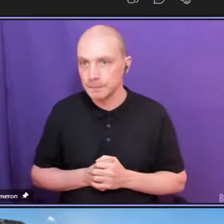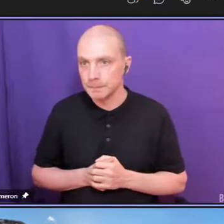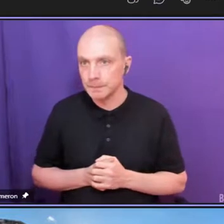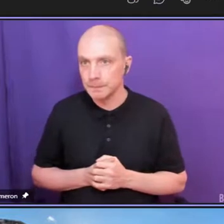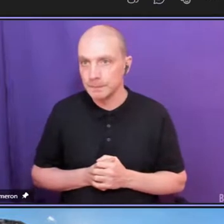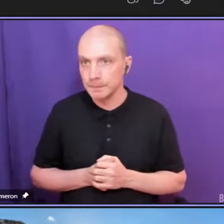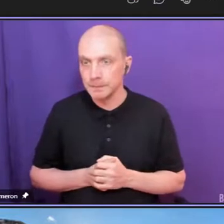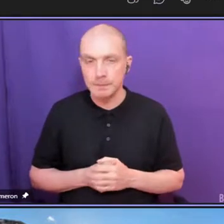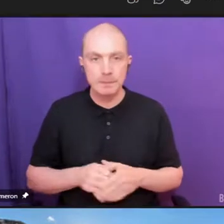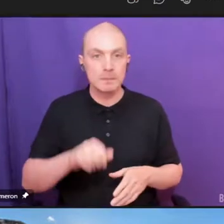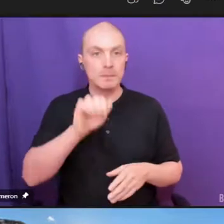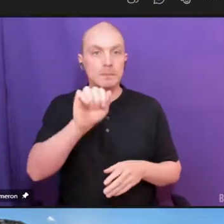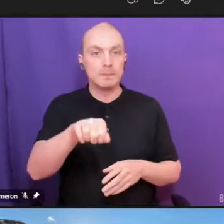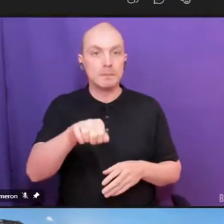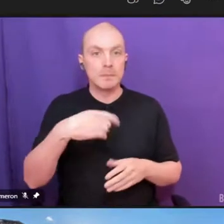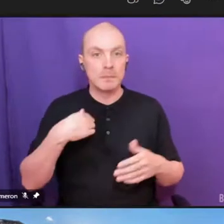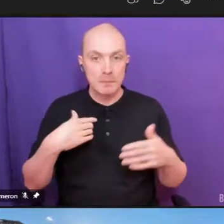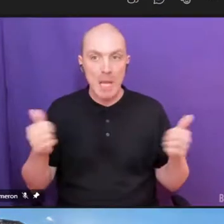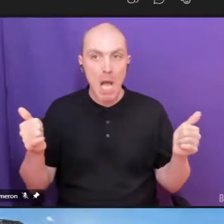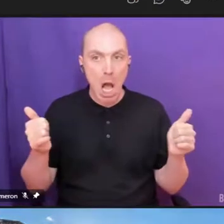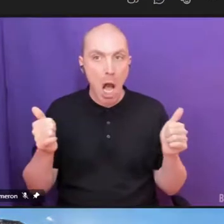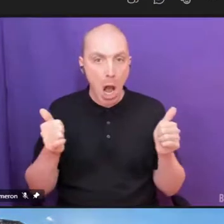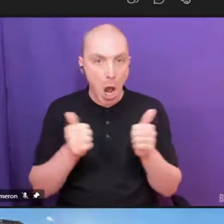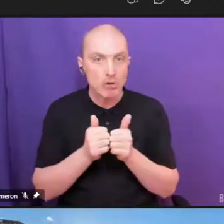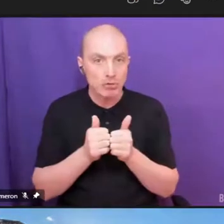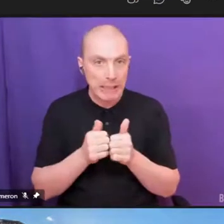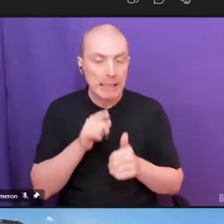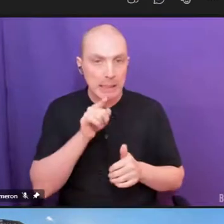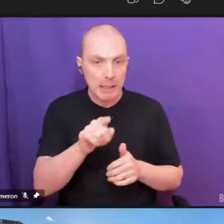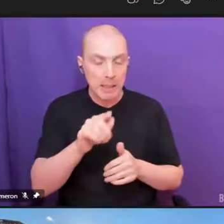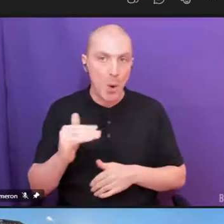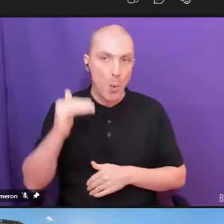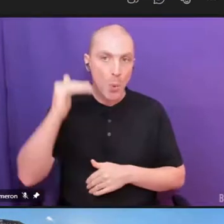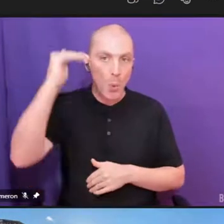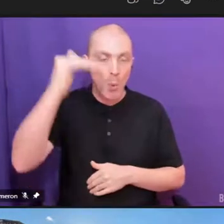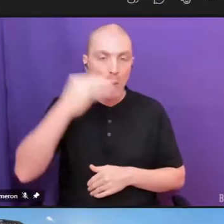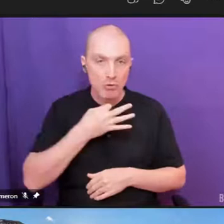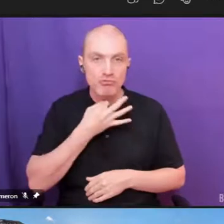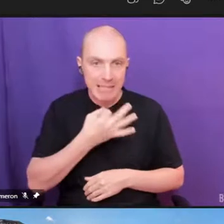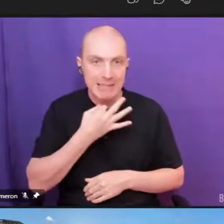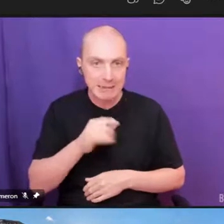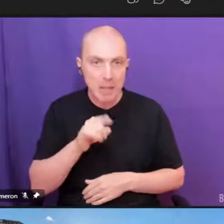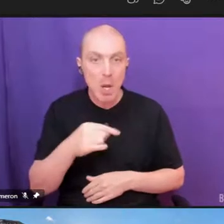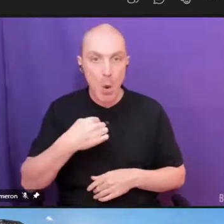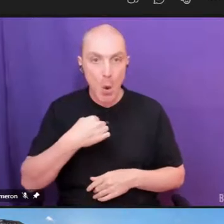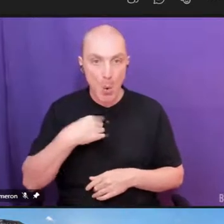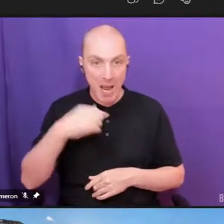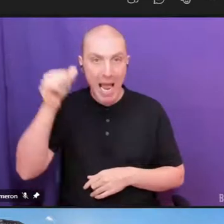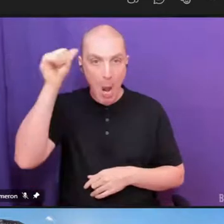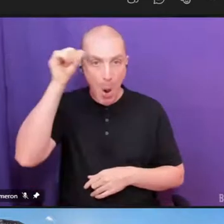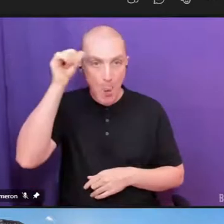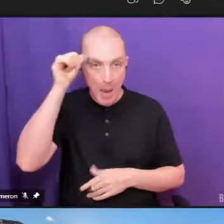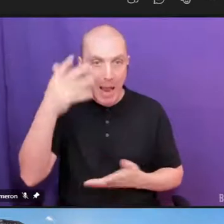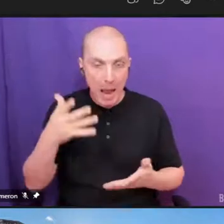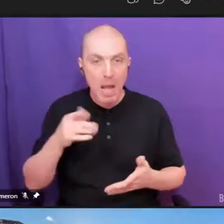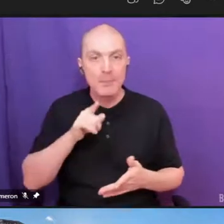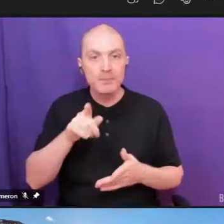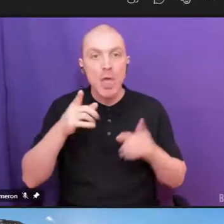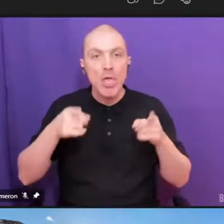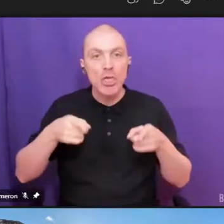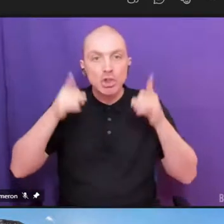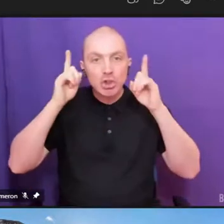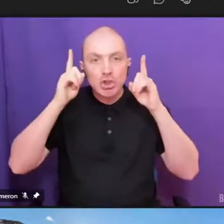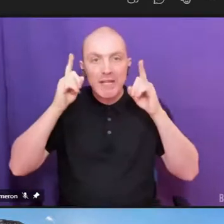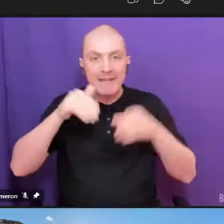I agree that's a very significant risk, and it's one that we are aware of. The Chief Internal Auditors Group in Scotland is